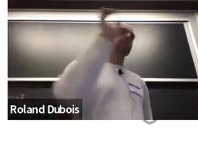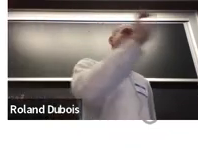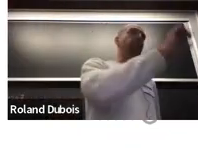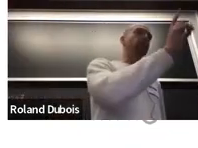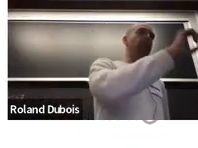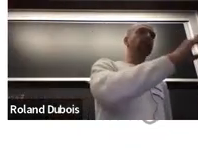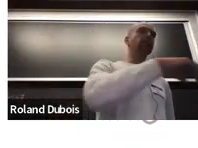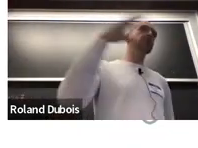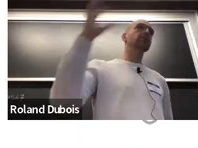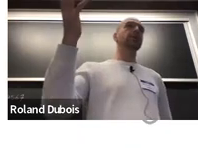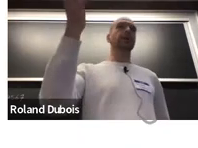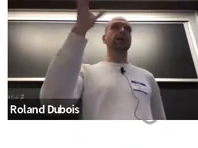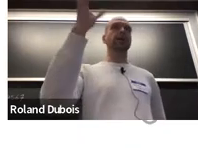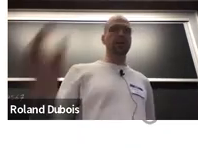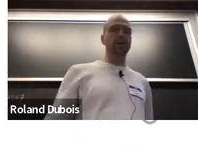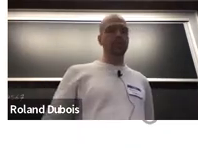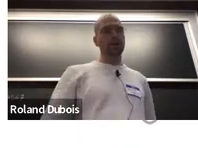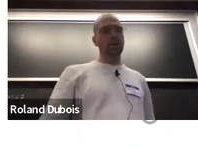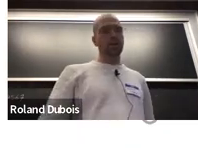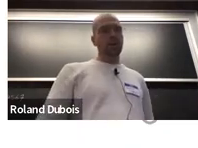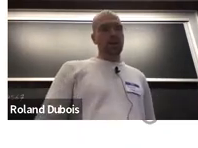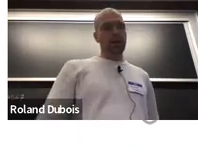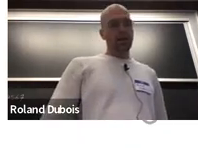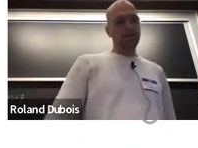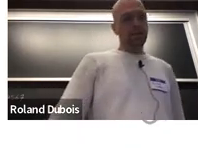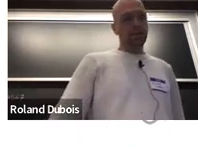enhancing from a mouse click to a hand tracking,